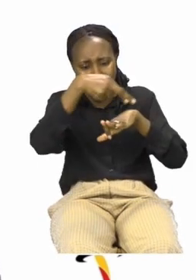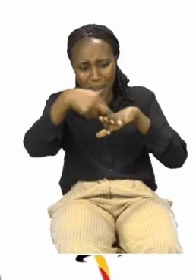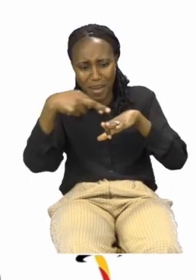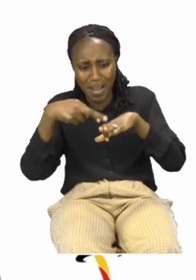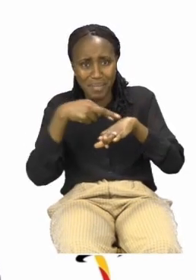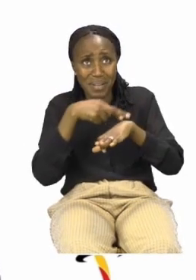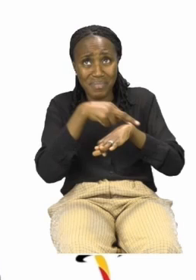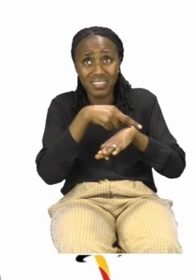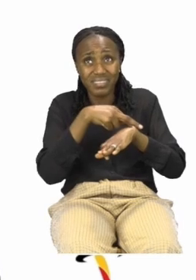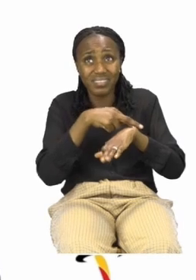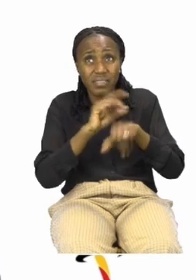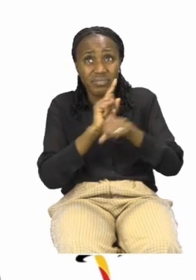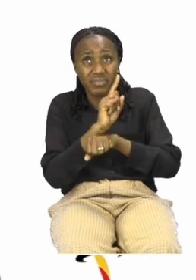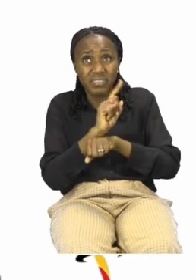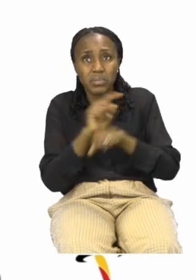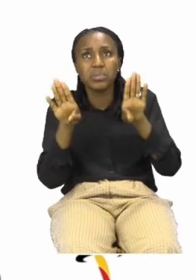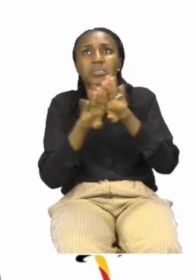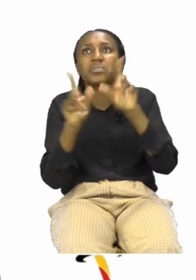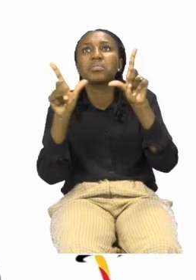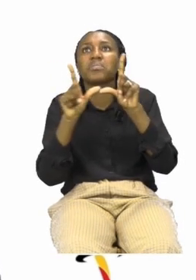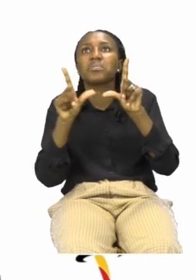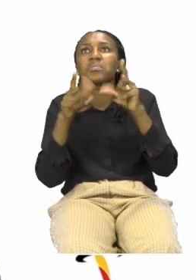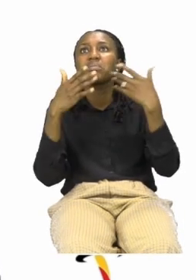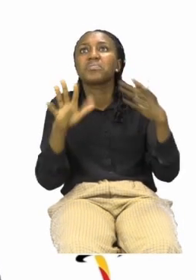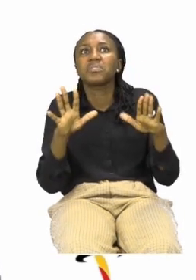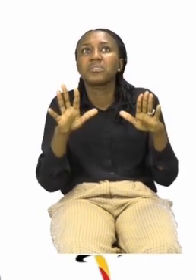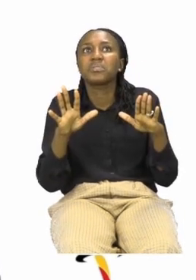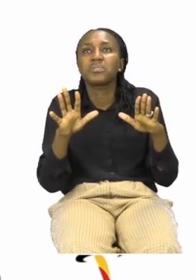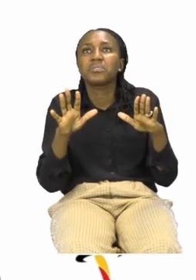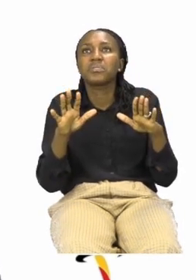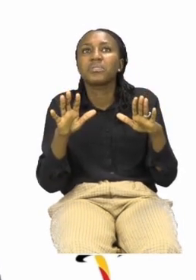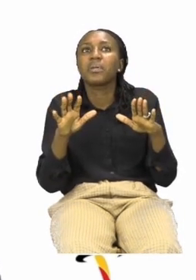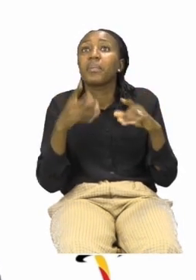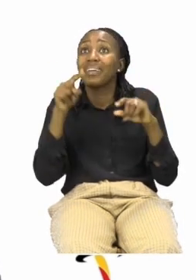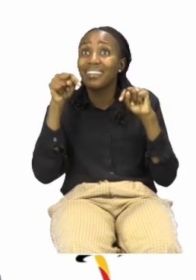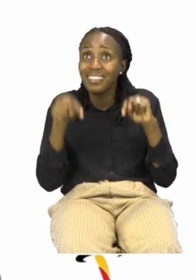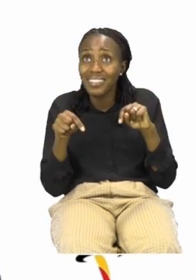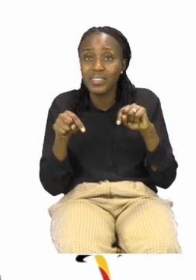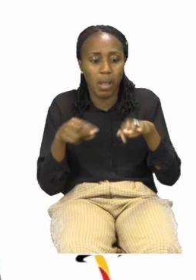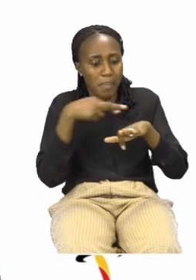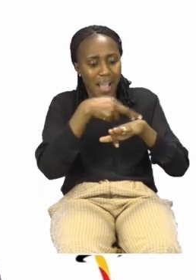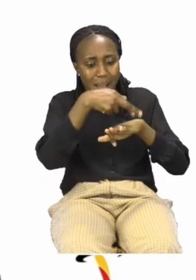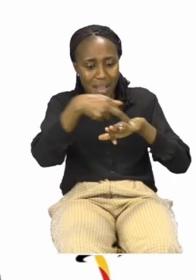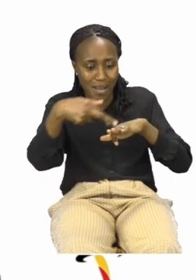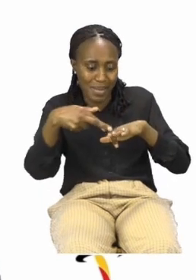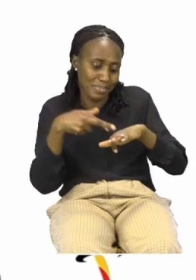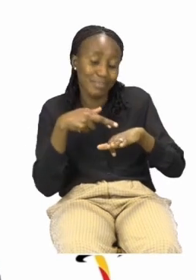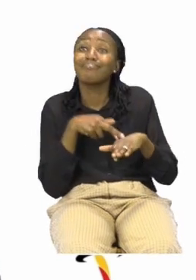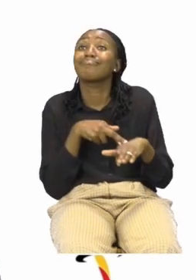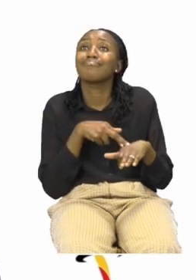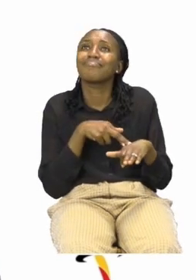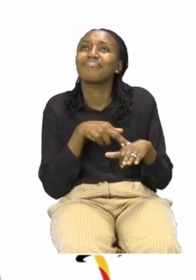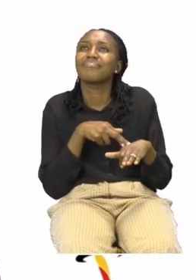previous one we had was only in Windhoek. It was only meant for people who could just go to the stadium, those people, few people, and those people could watch television during that 10